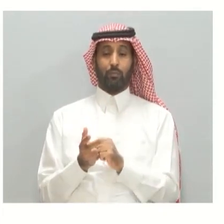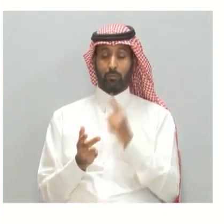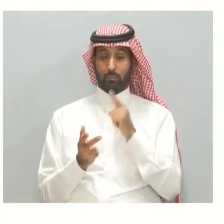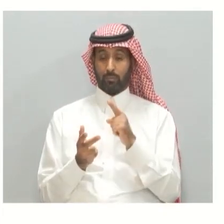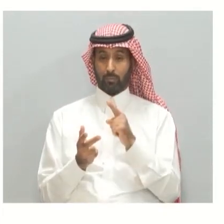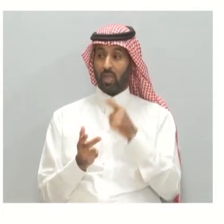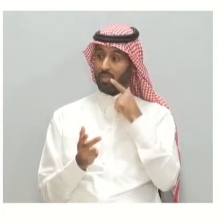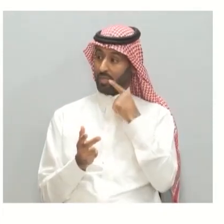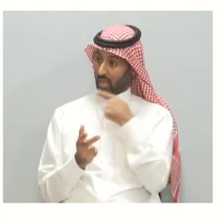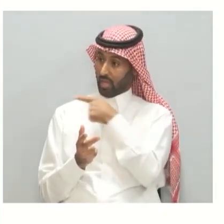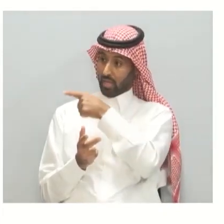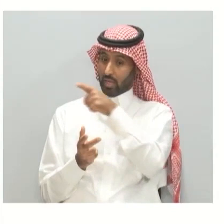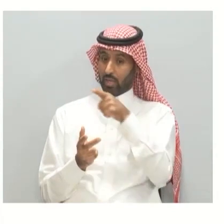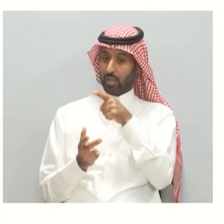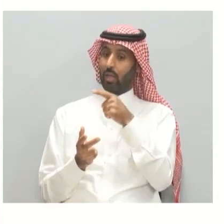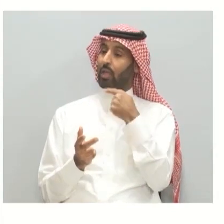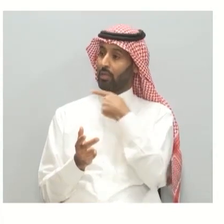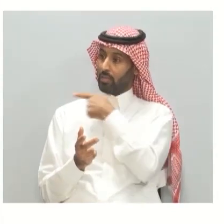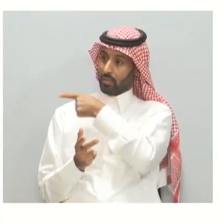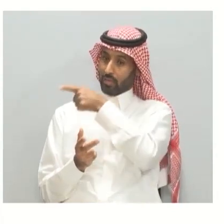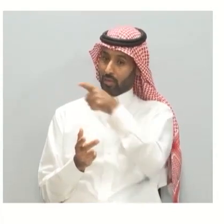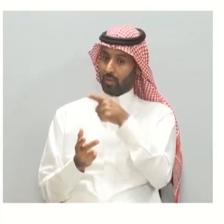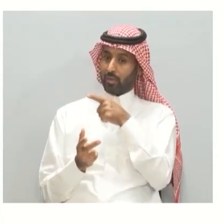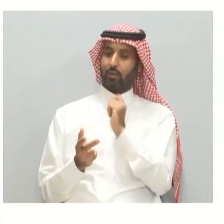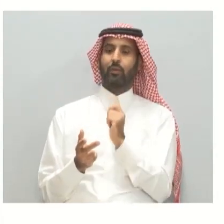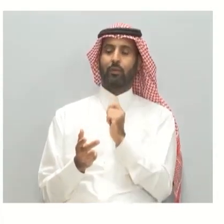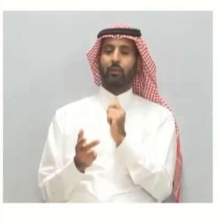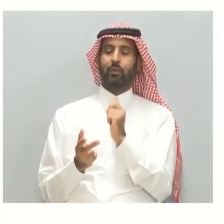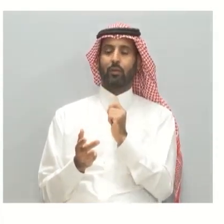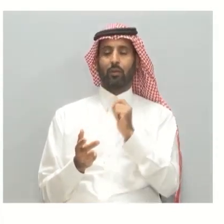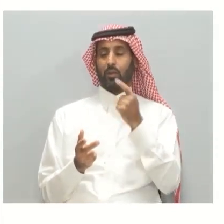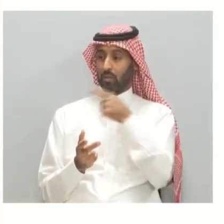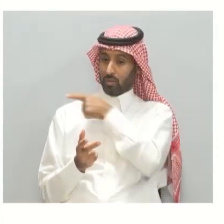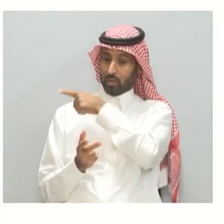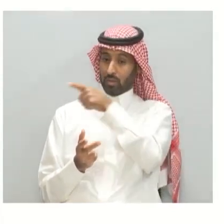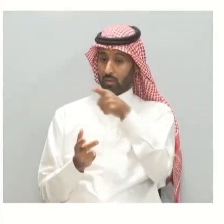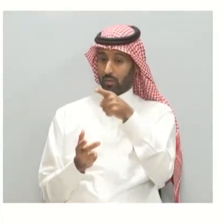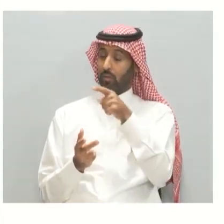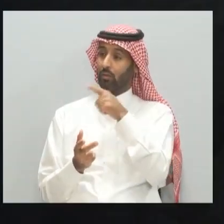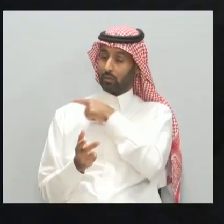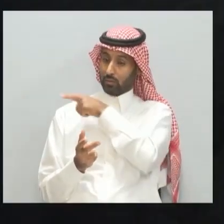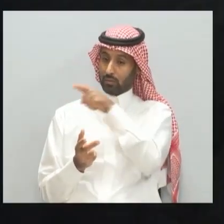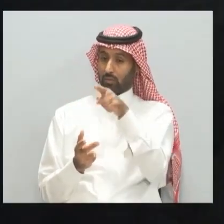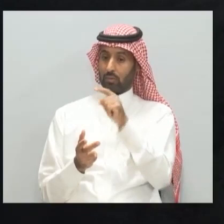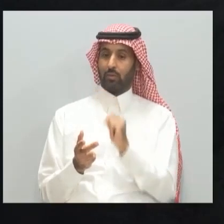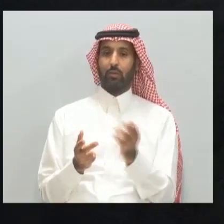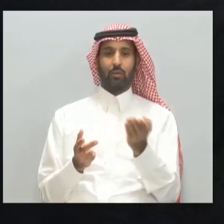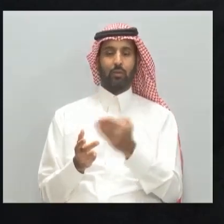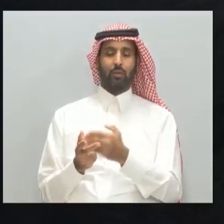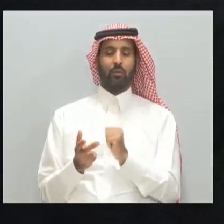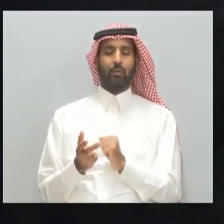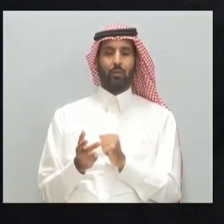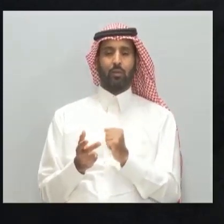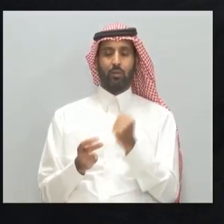Arborist, they for the arborist. He used they, referring to the